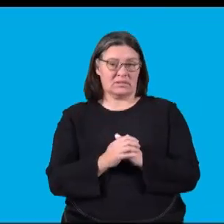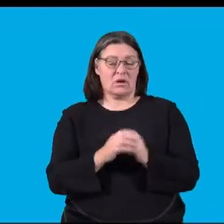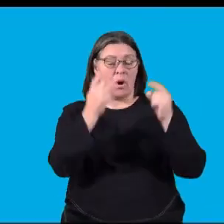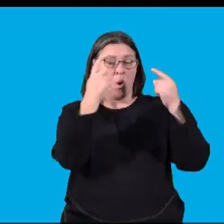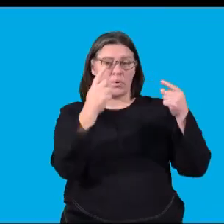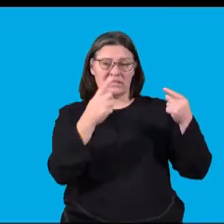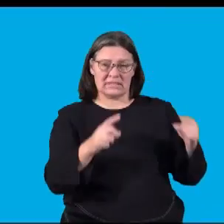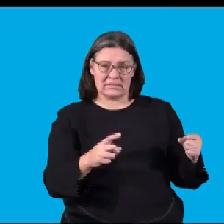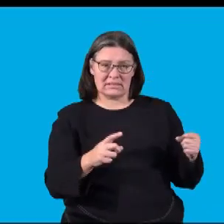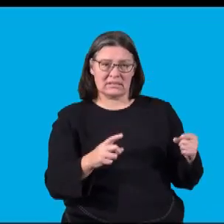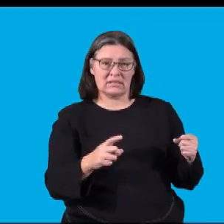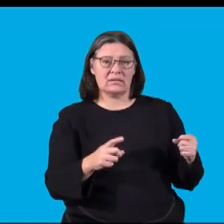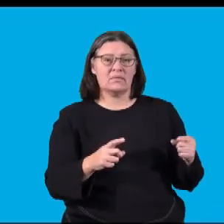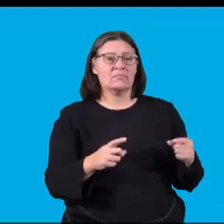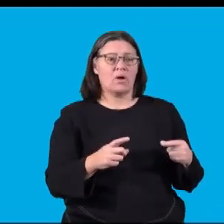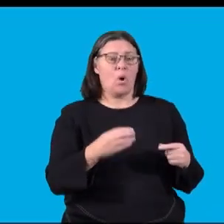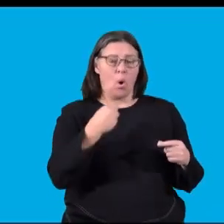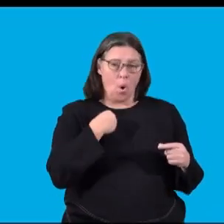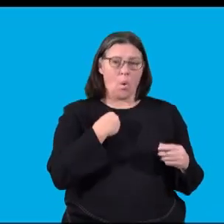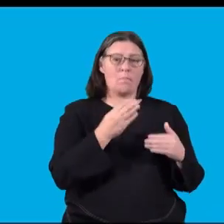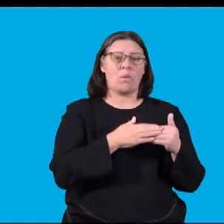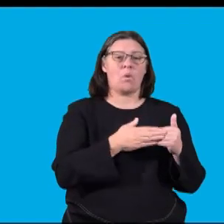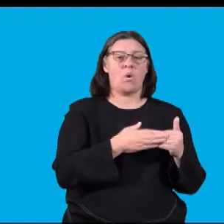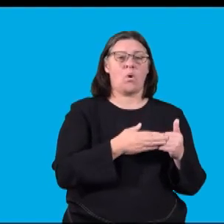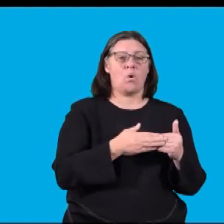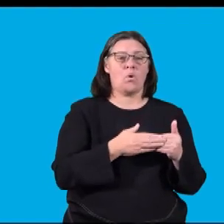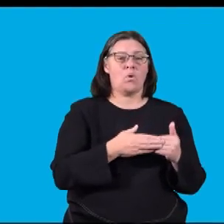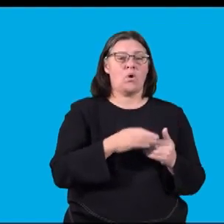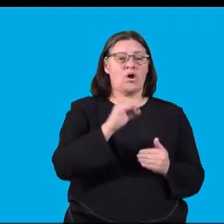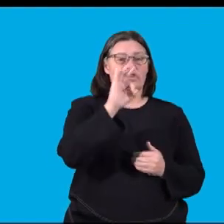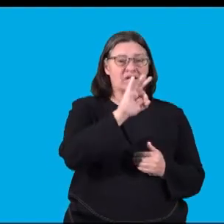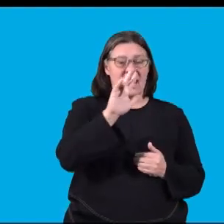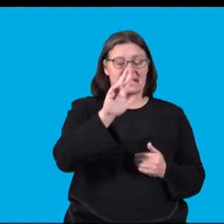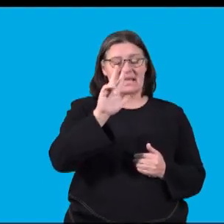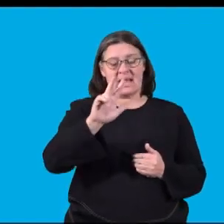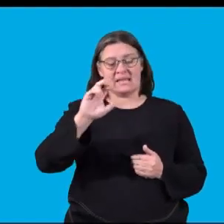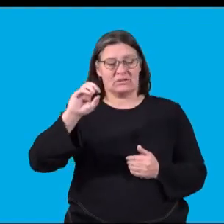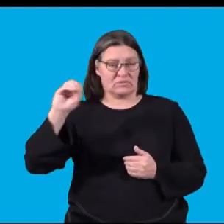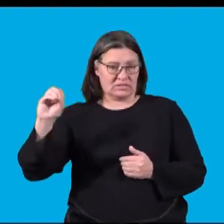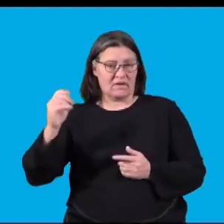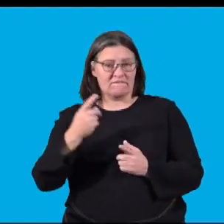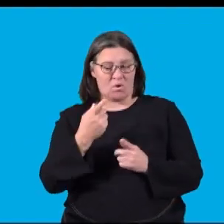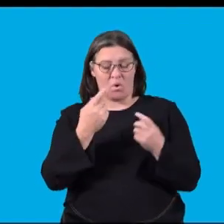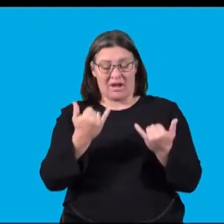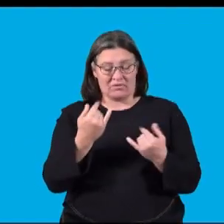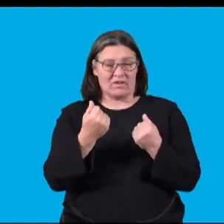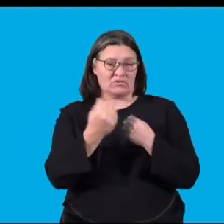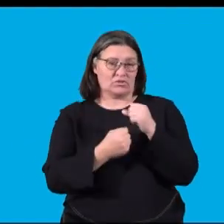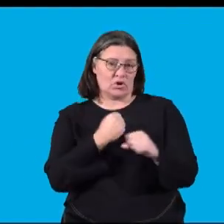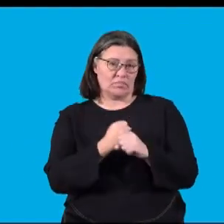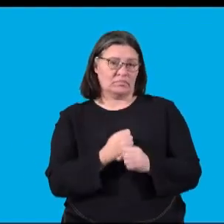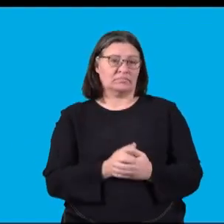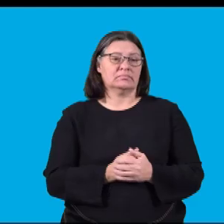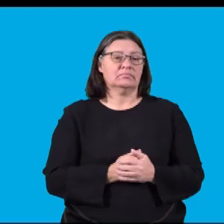auditors are owed a further 38,800 for the current financial year. So here are the key